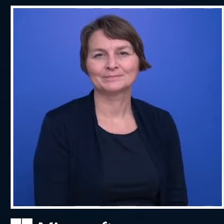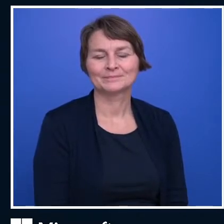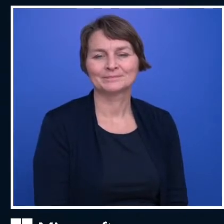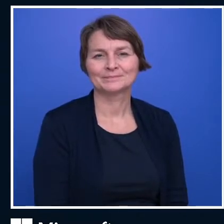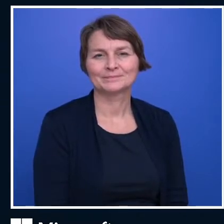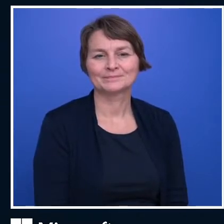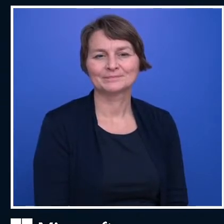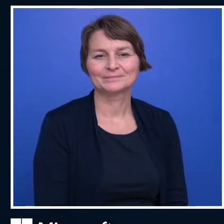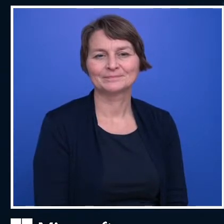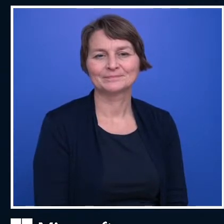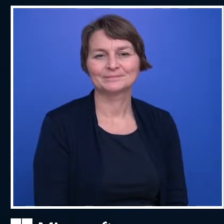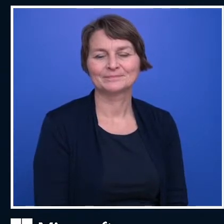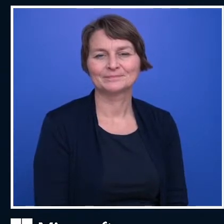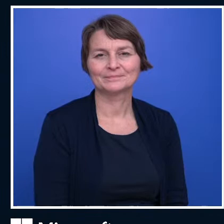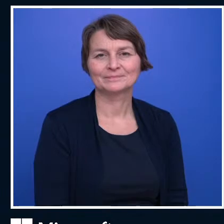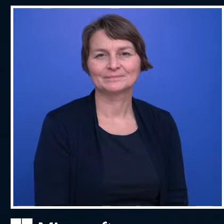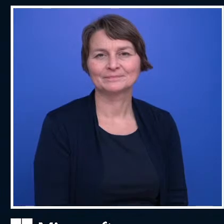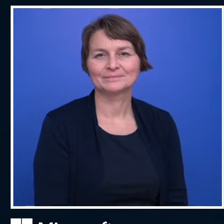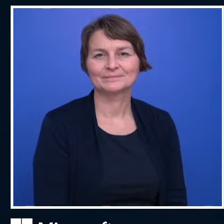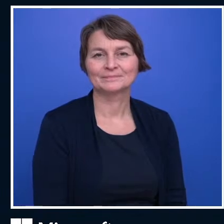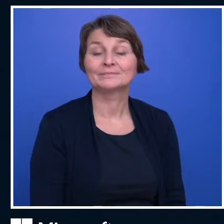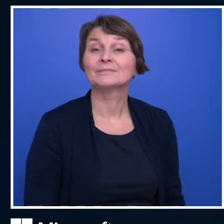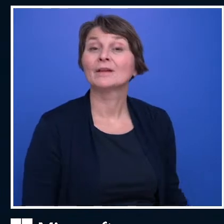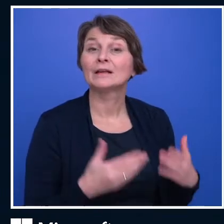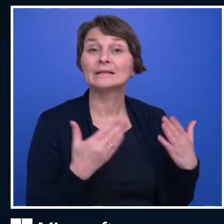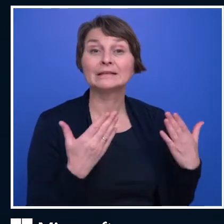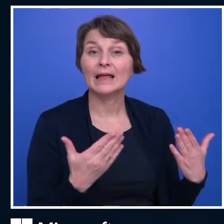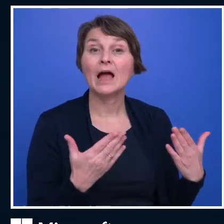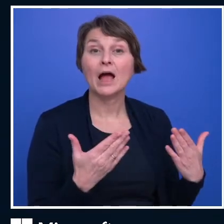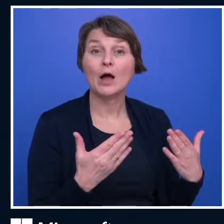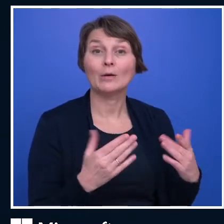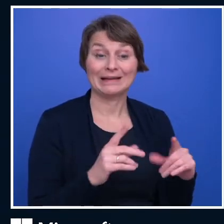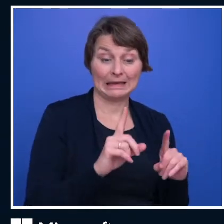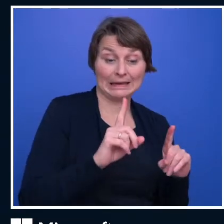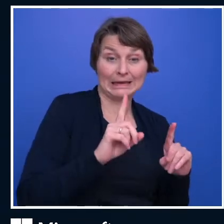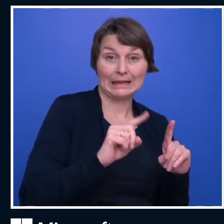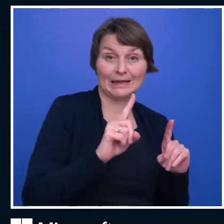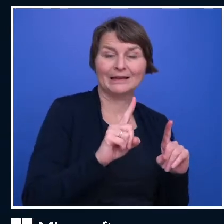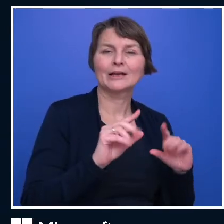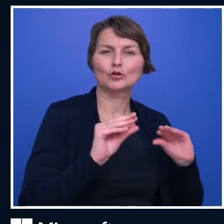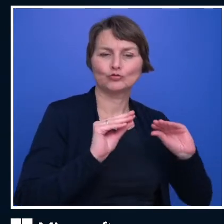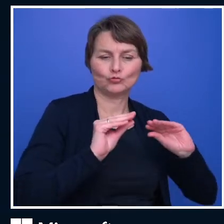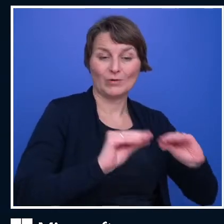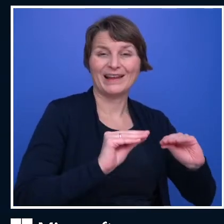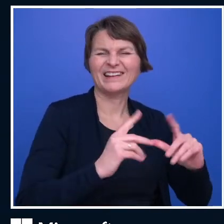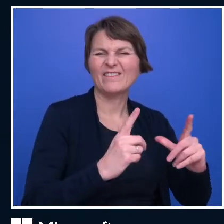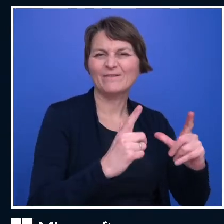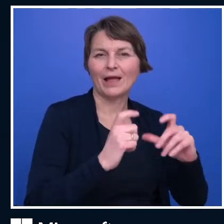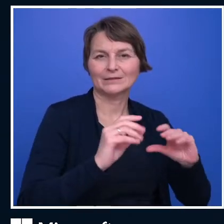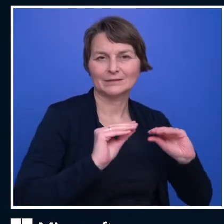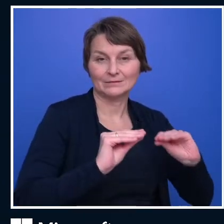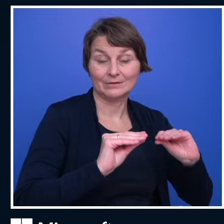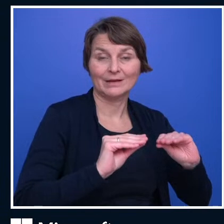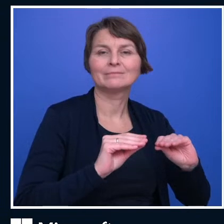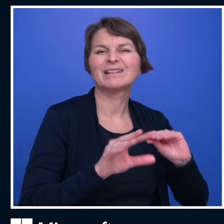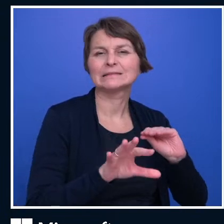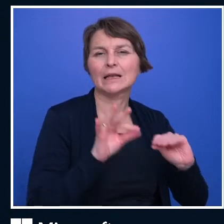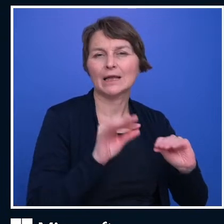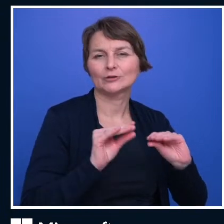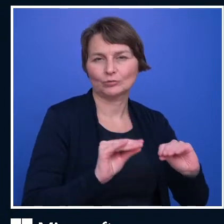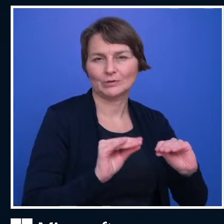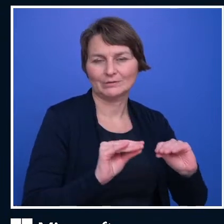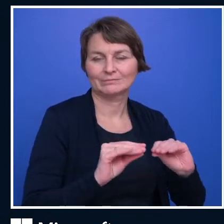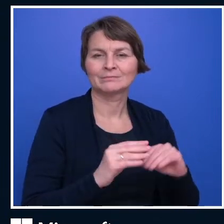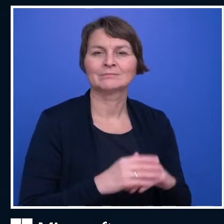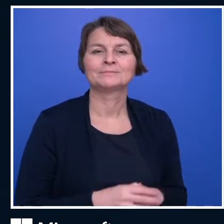And once again, we're going to hit train on this, click the quick training option, and then select train. And once again, I tested this